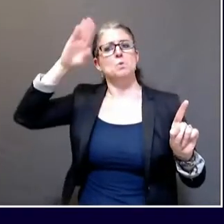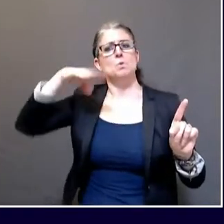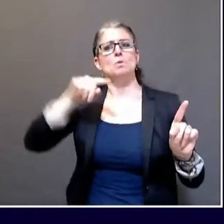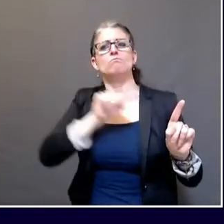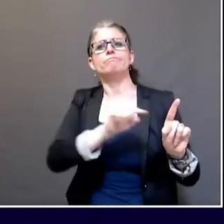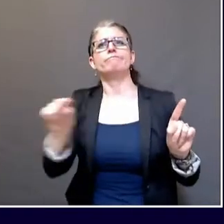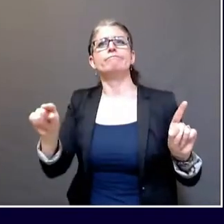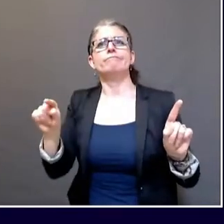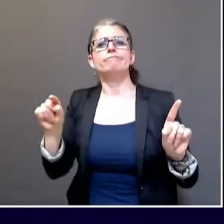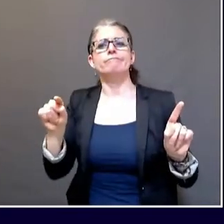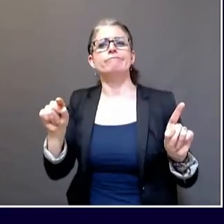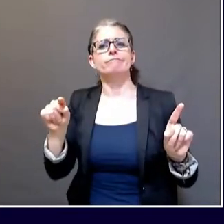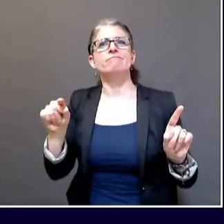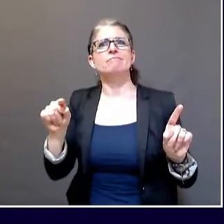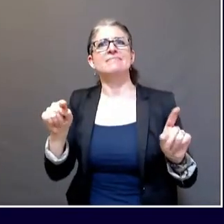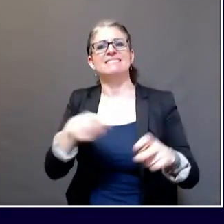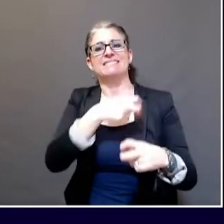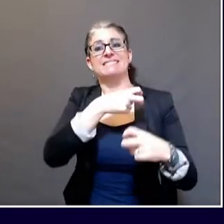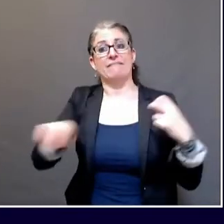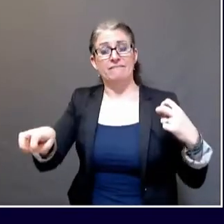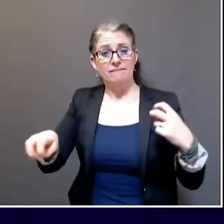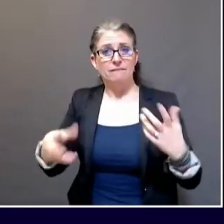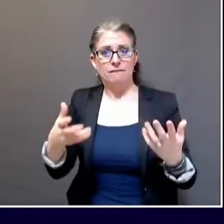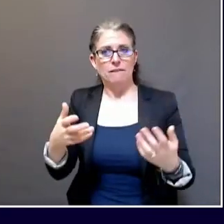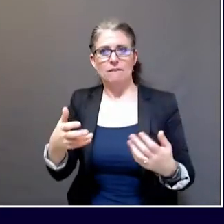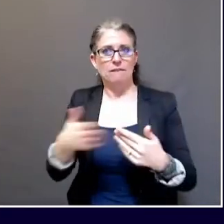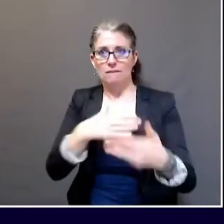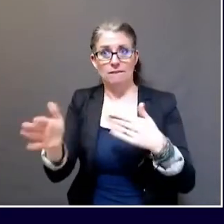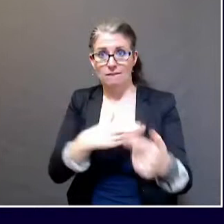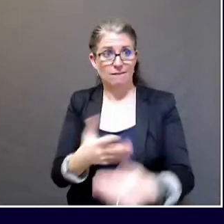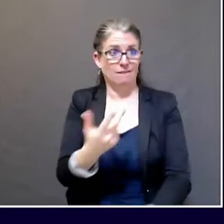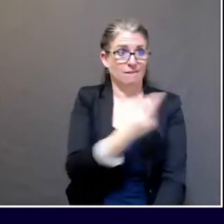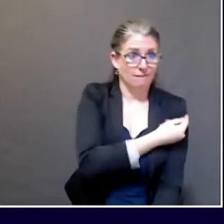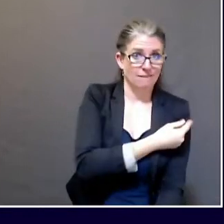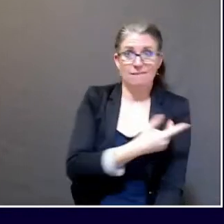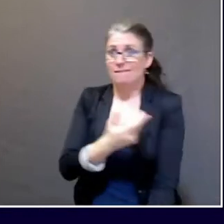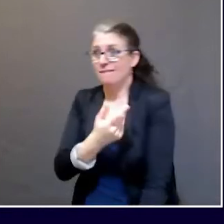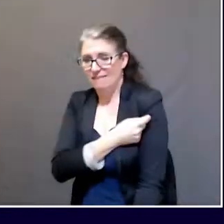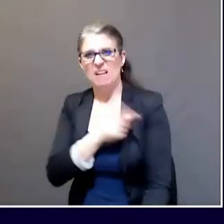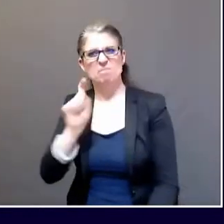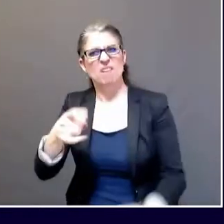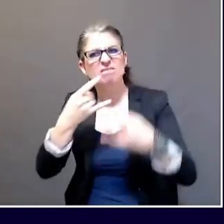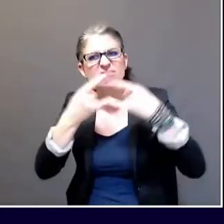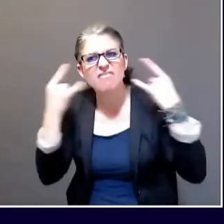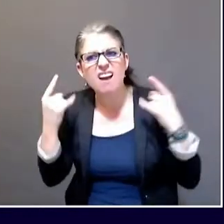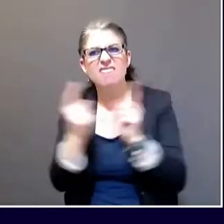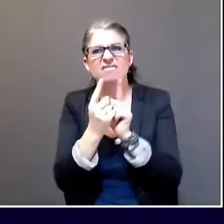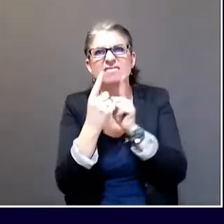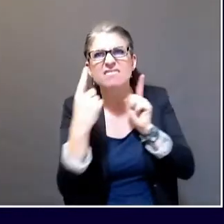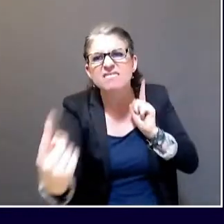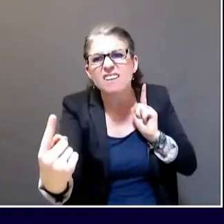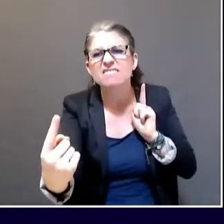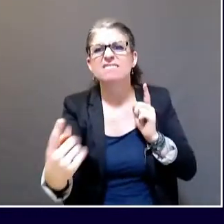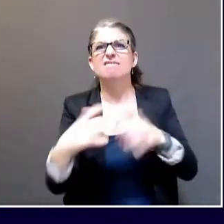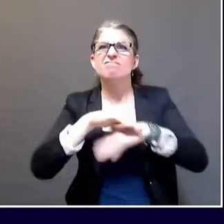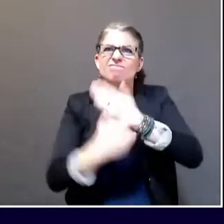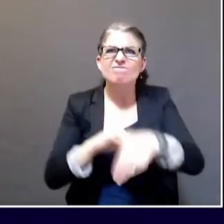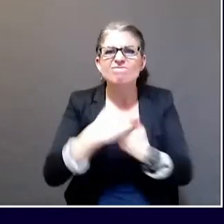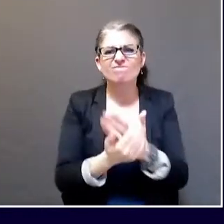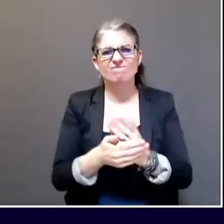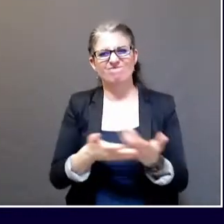point does that become less important? And does it directly correspond with how many people are vaccinated?